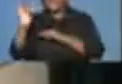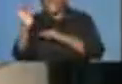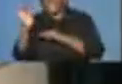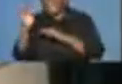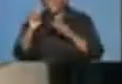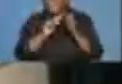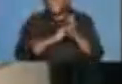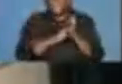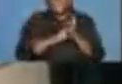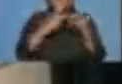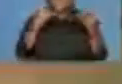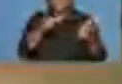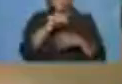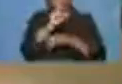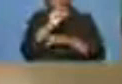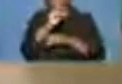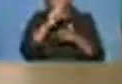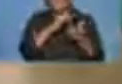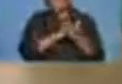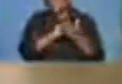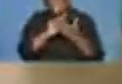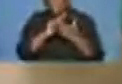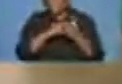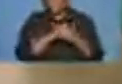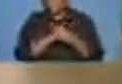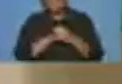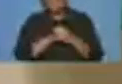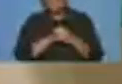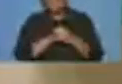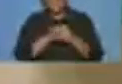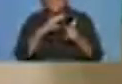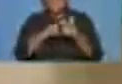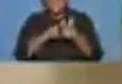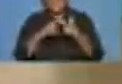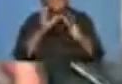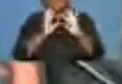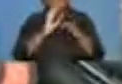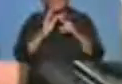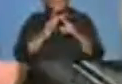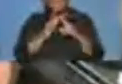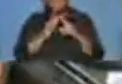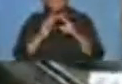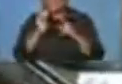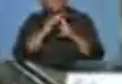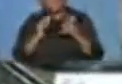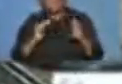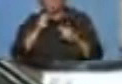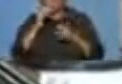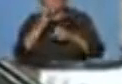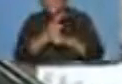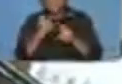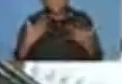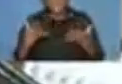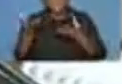to $20,000 per annum. A shift premium was also introduced, and while no one gets all they asked for, Glover-Roll admits